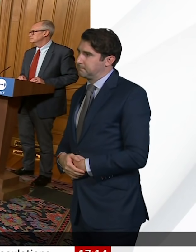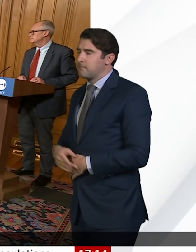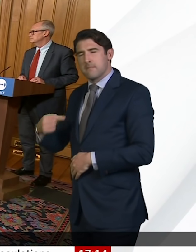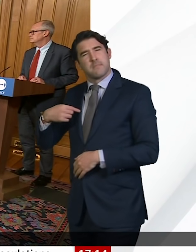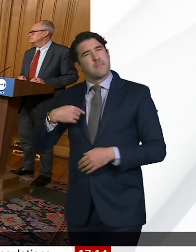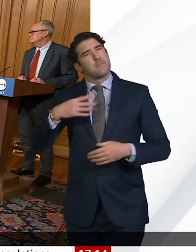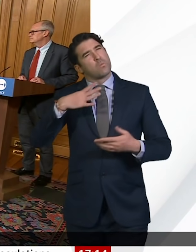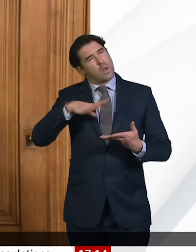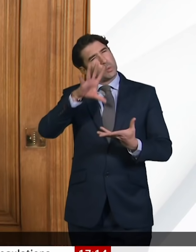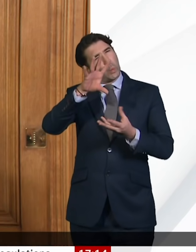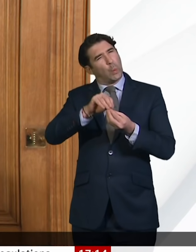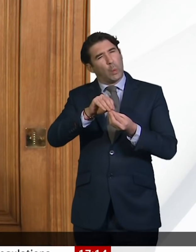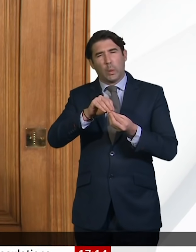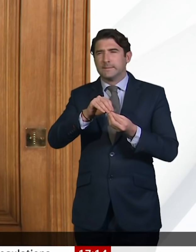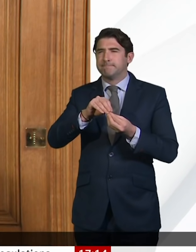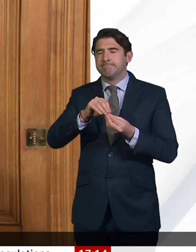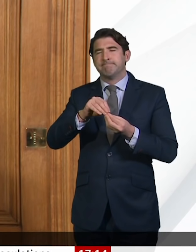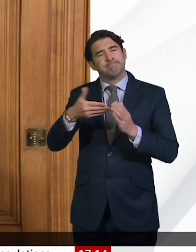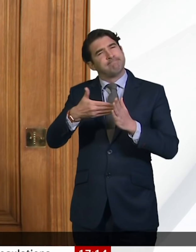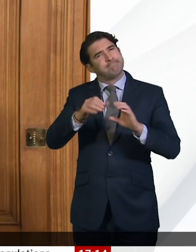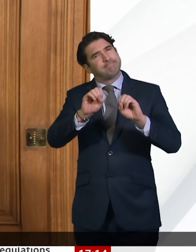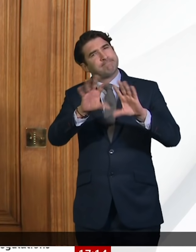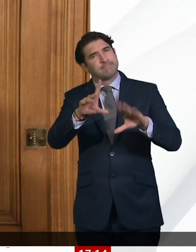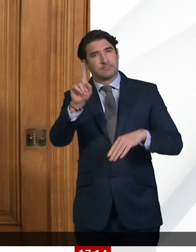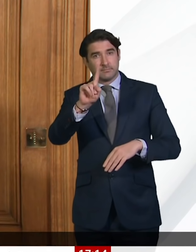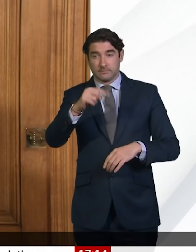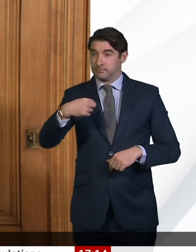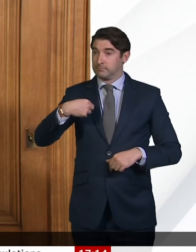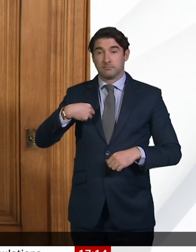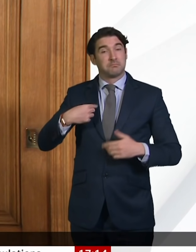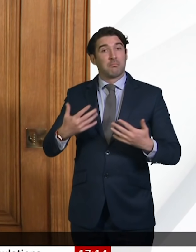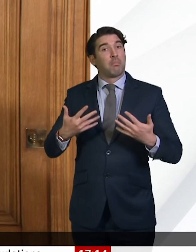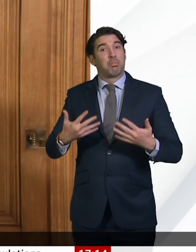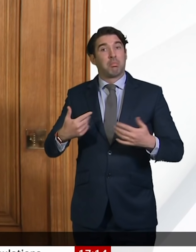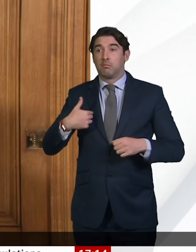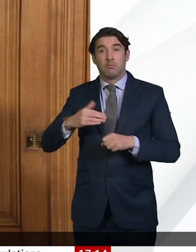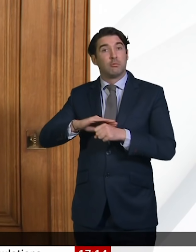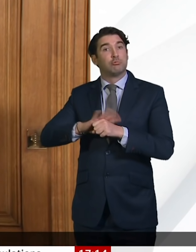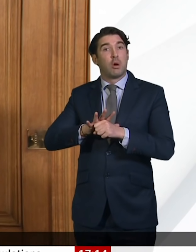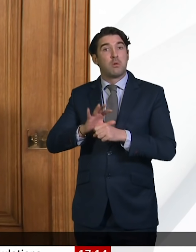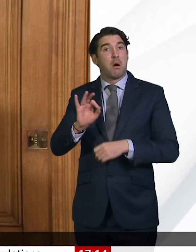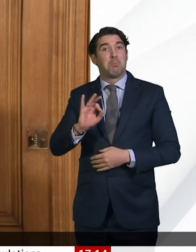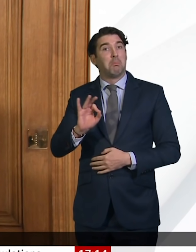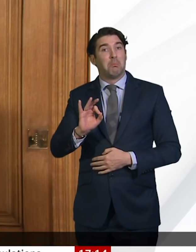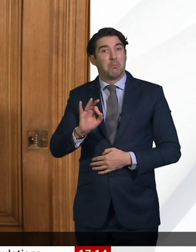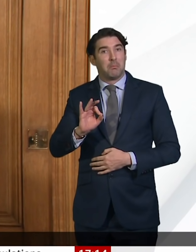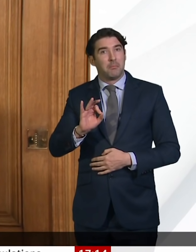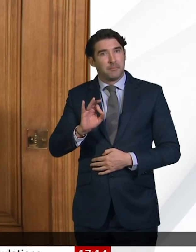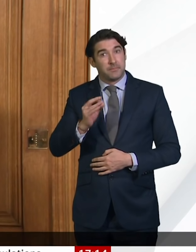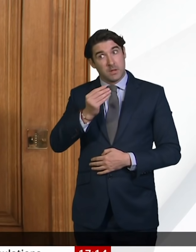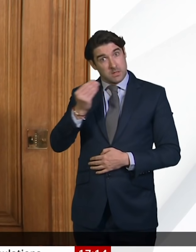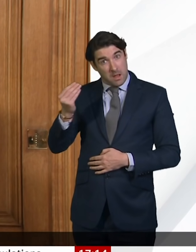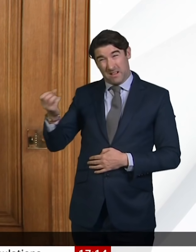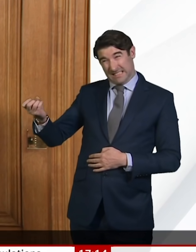time is about those who do not have COVID, and it is something which my colleagues in the medical profession have asked